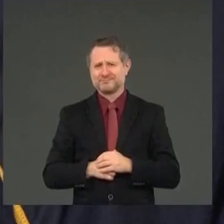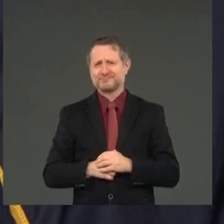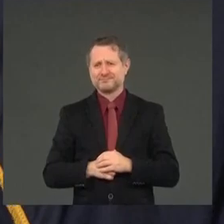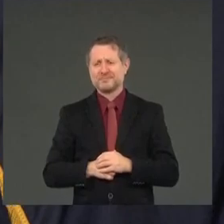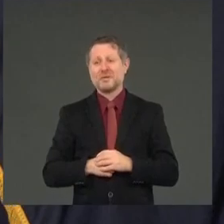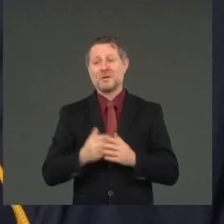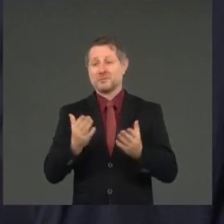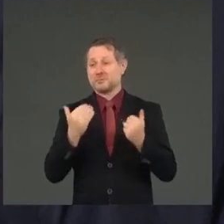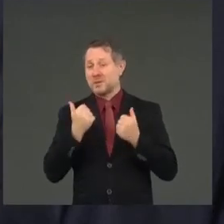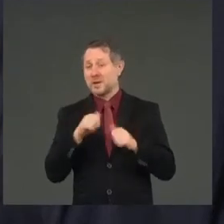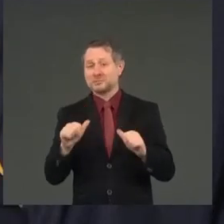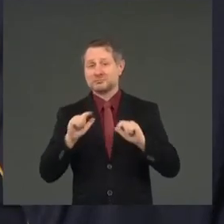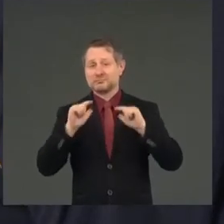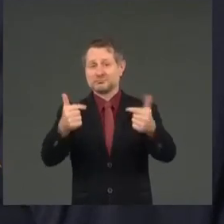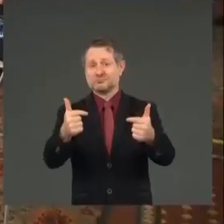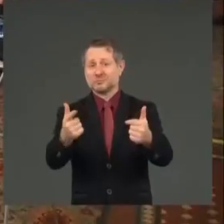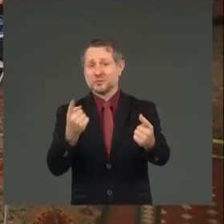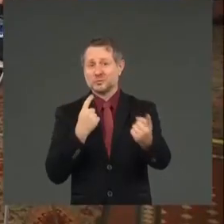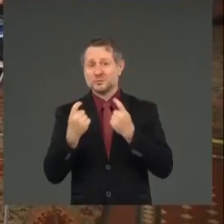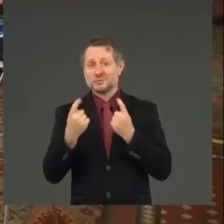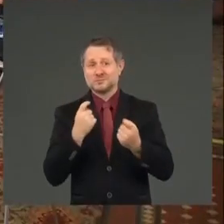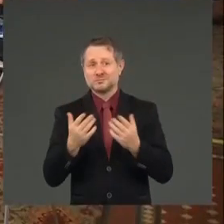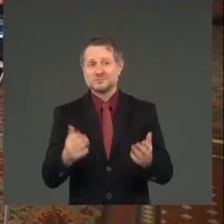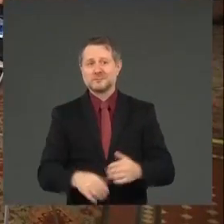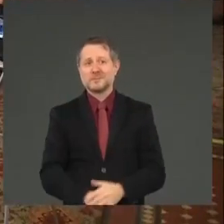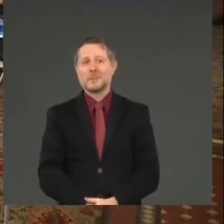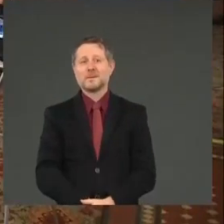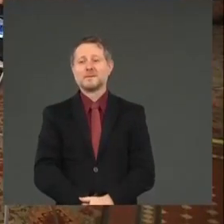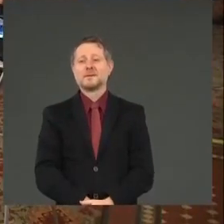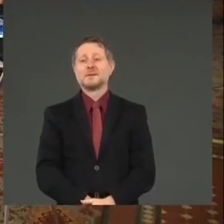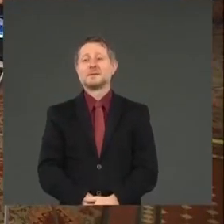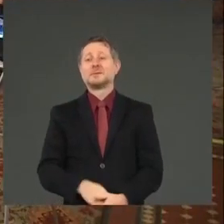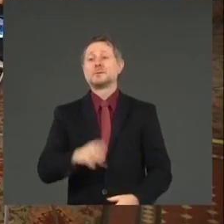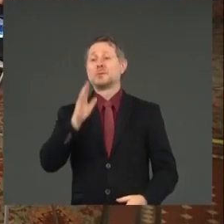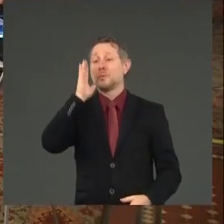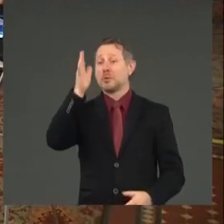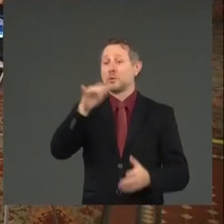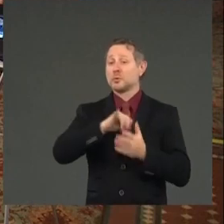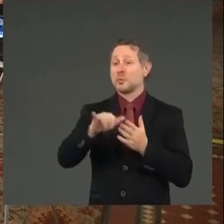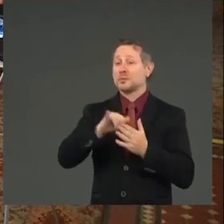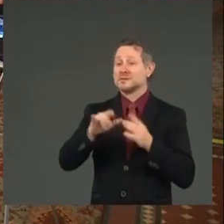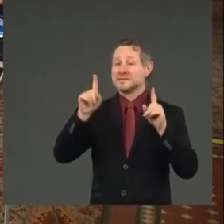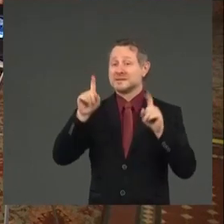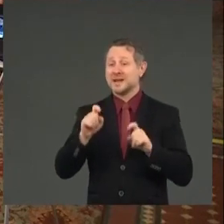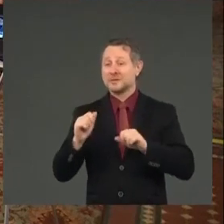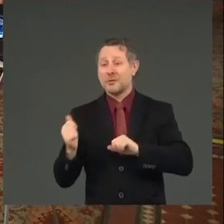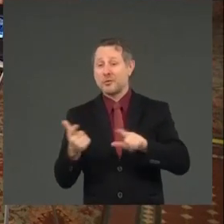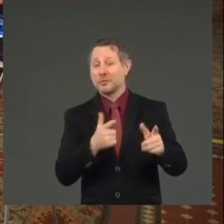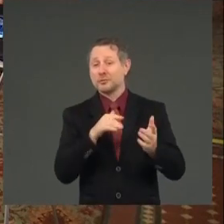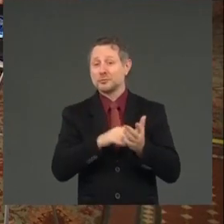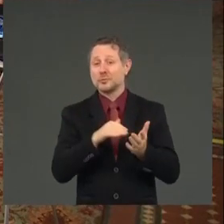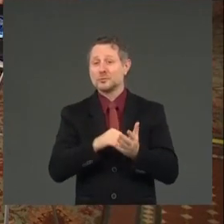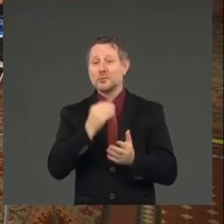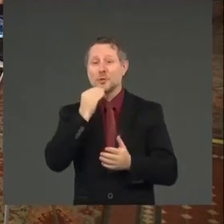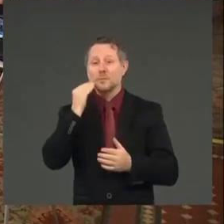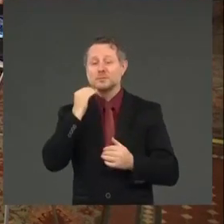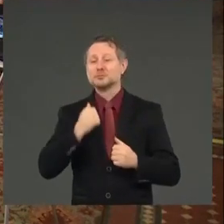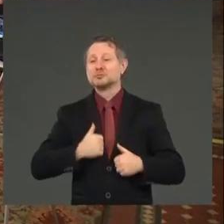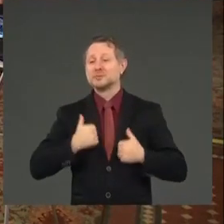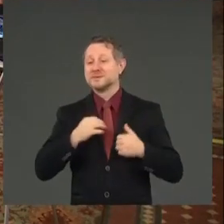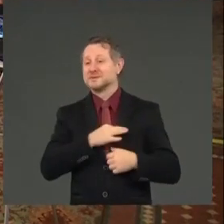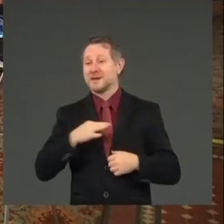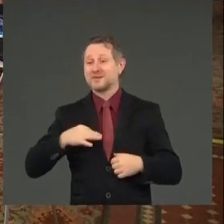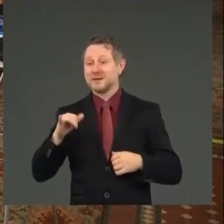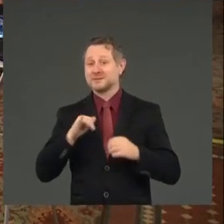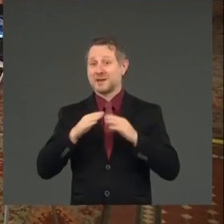any questions that you might have. Governor, will New York be testing every nursing home resident and staffer in our state like the White House is